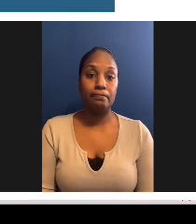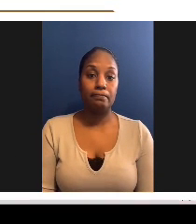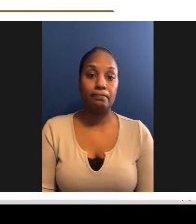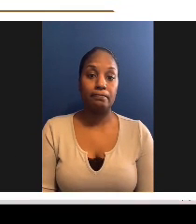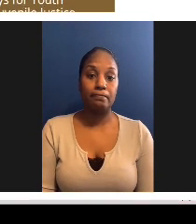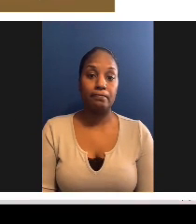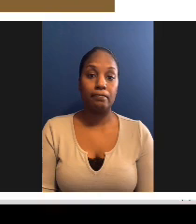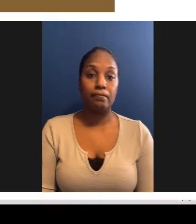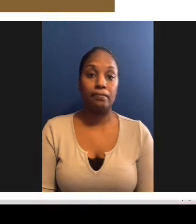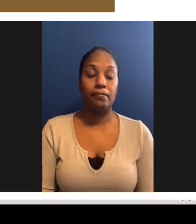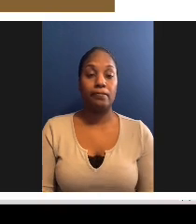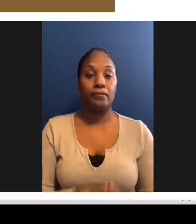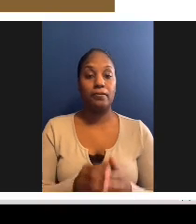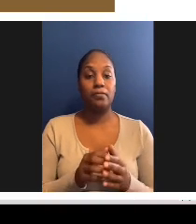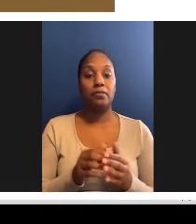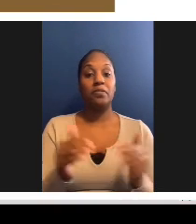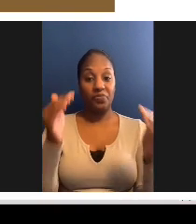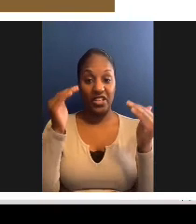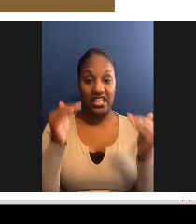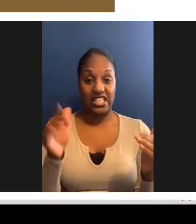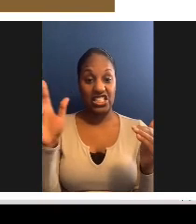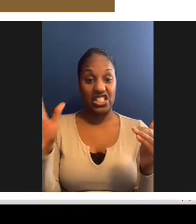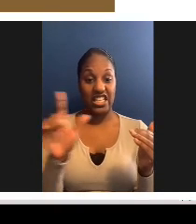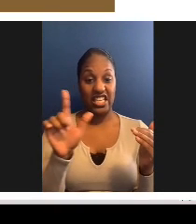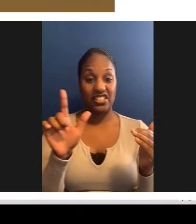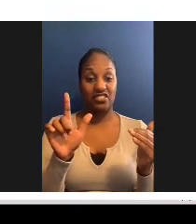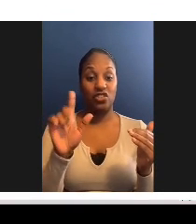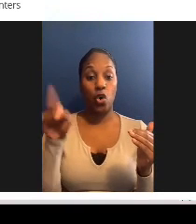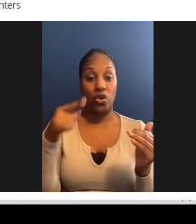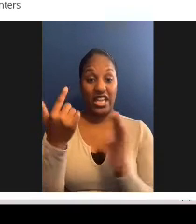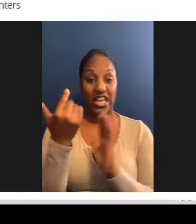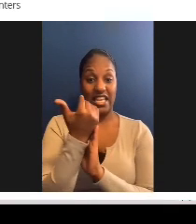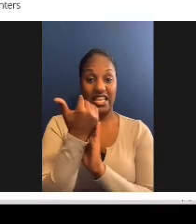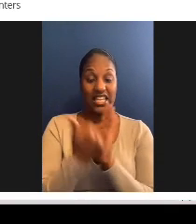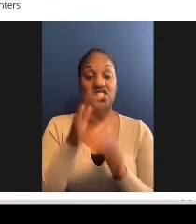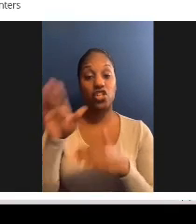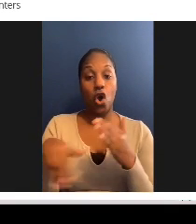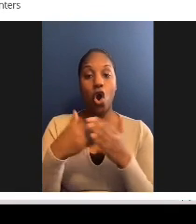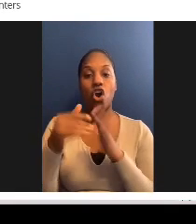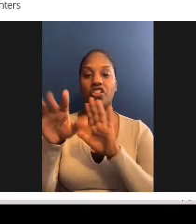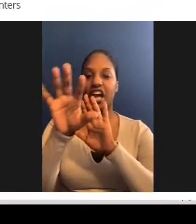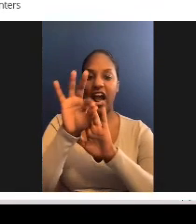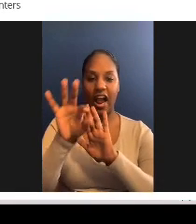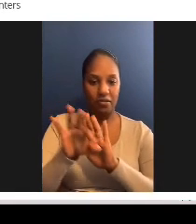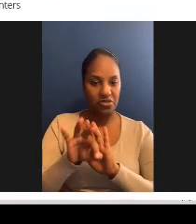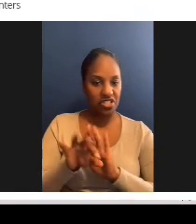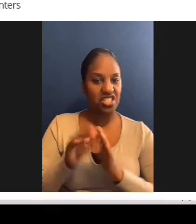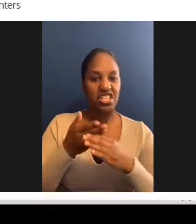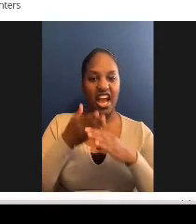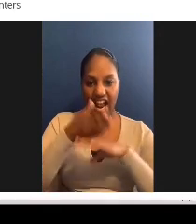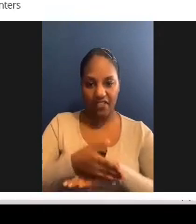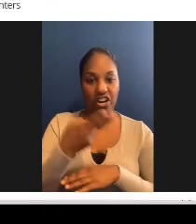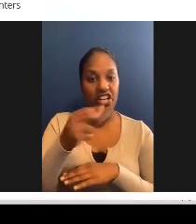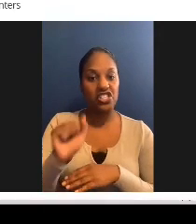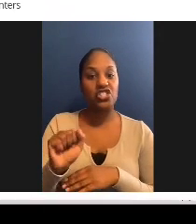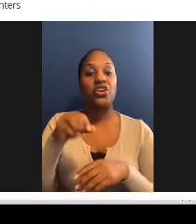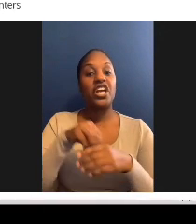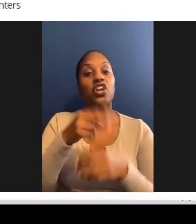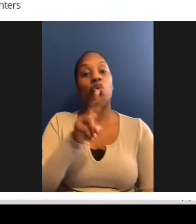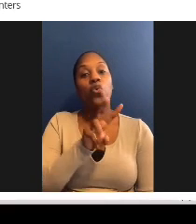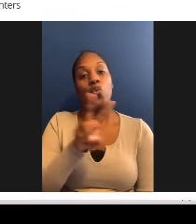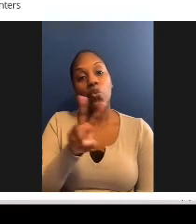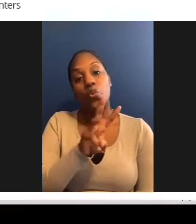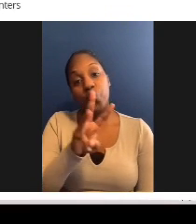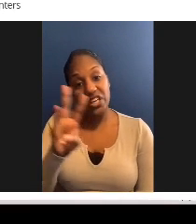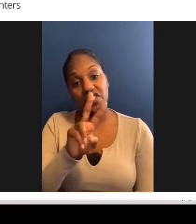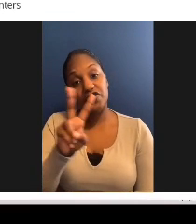The next section to the left is, this just lists all of the options after high school in West Virginia. This would be anything